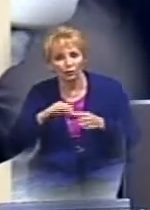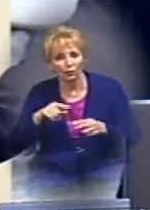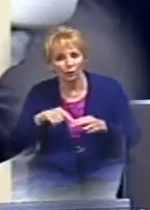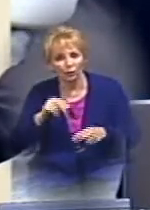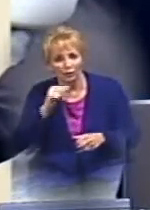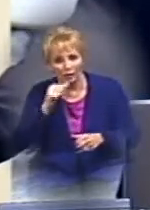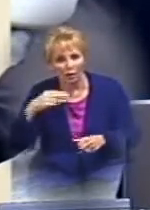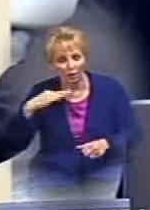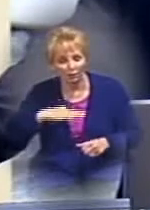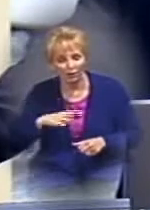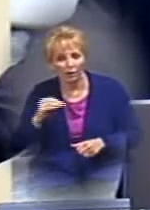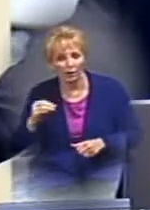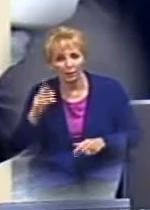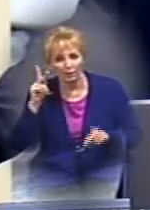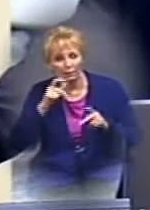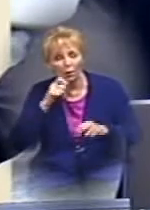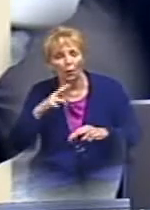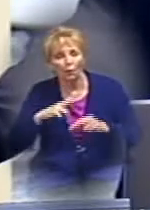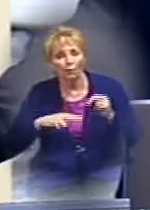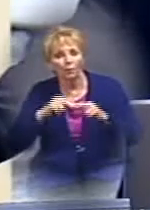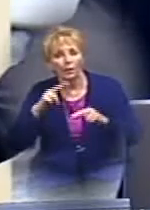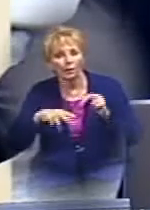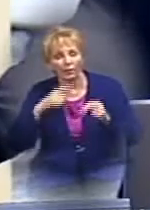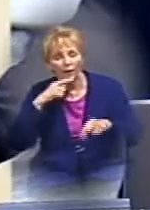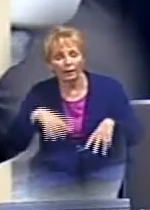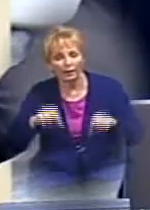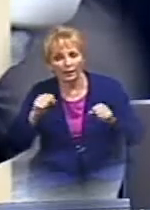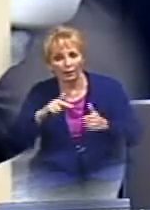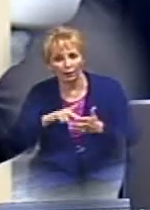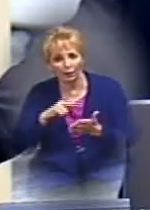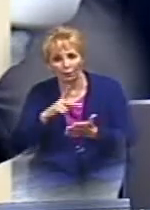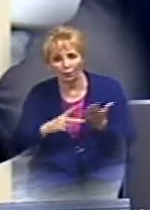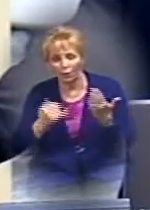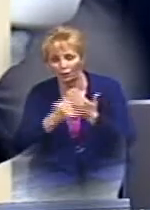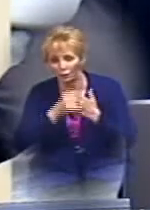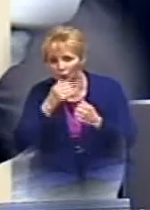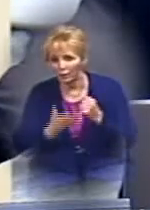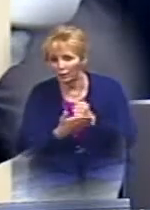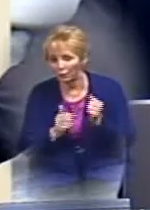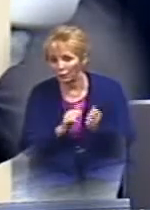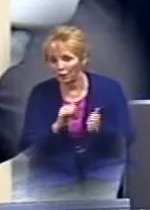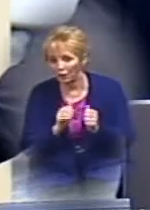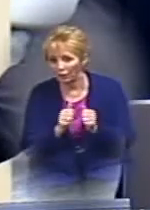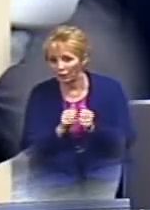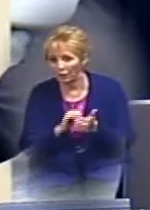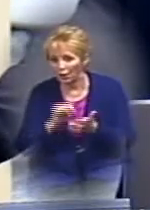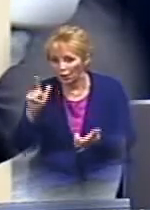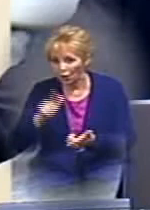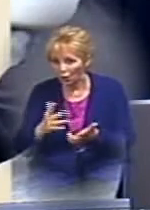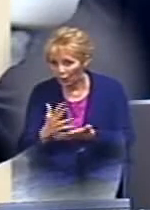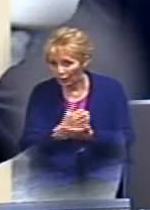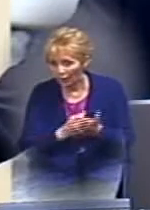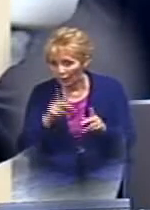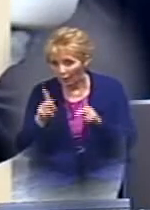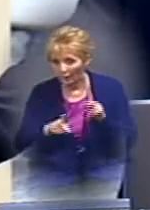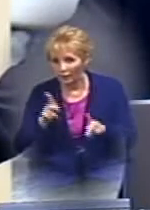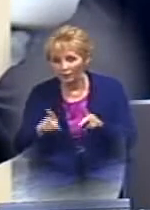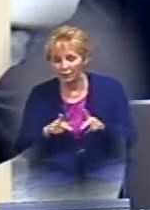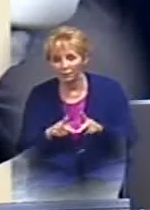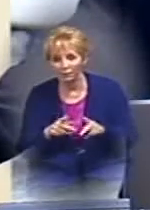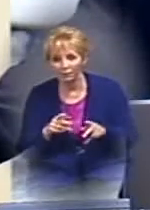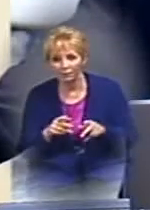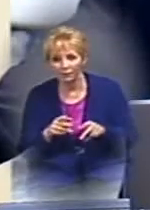and to contractors that undertake projects that assist low and moderate income populations and the homeless projects in our community.